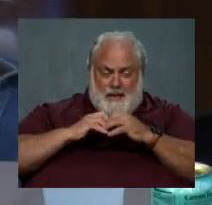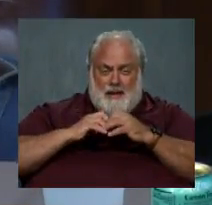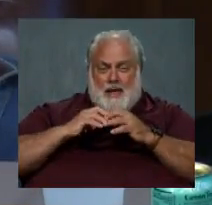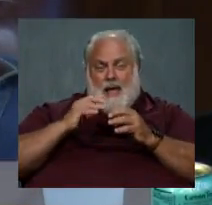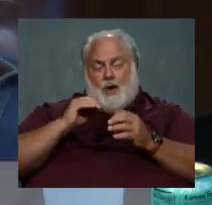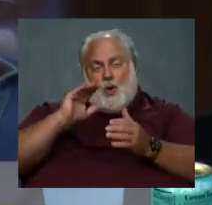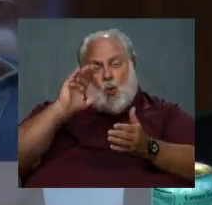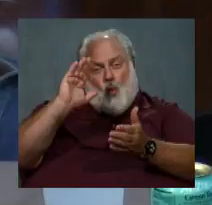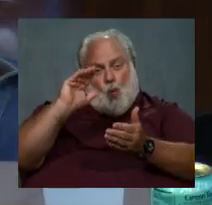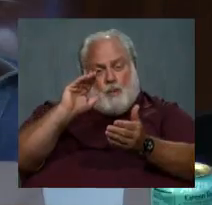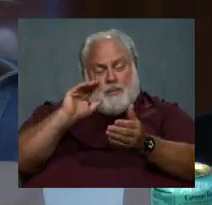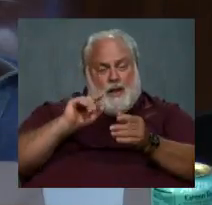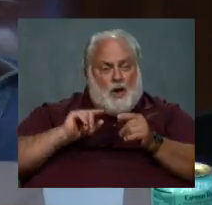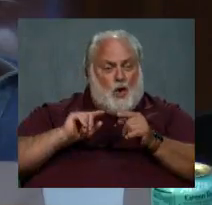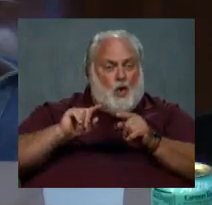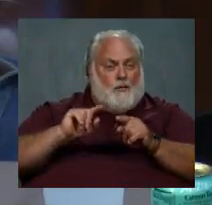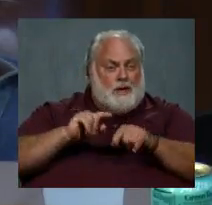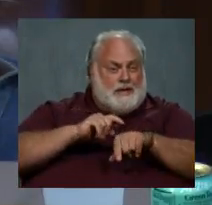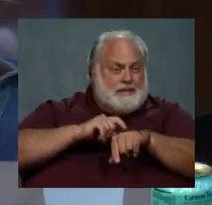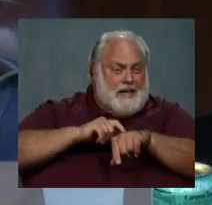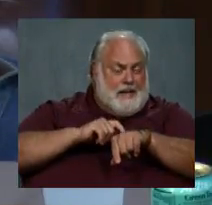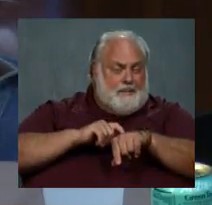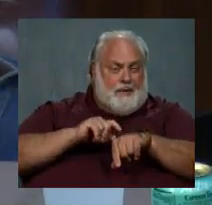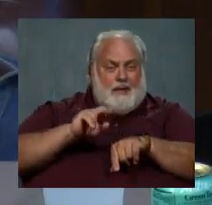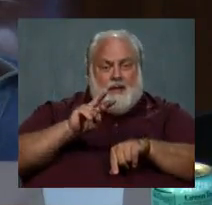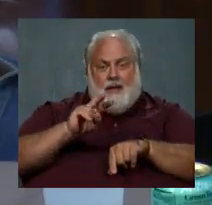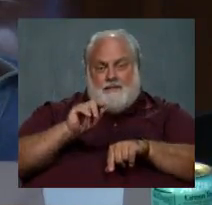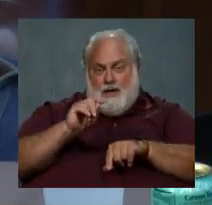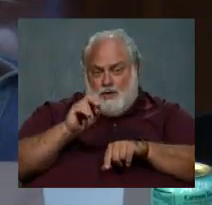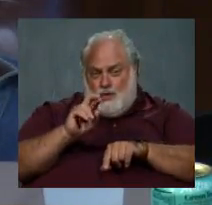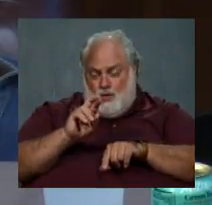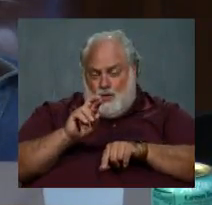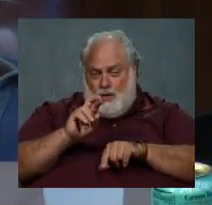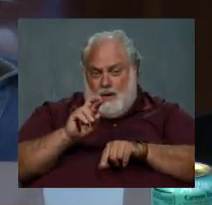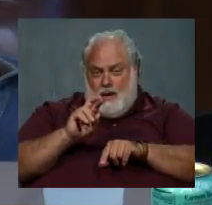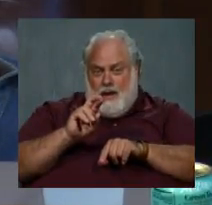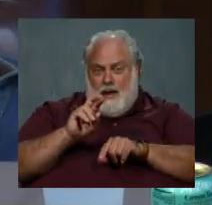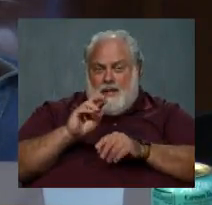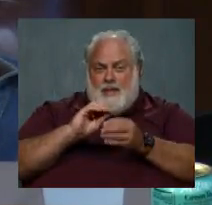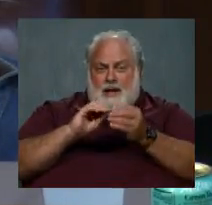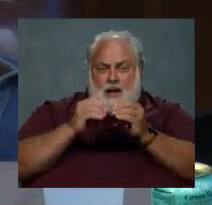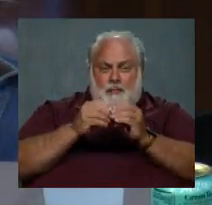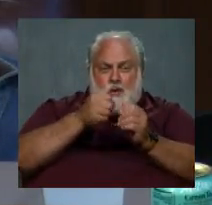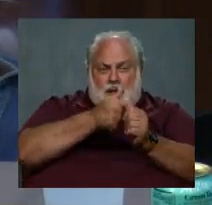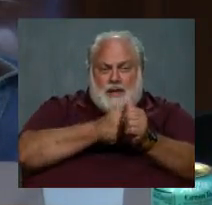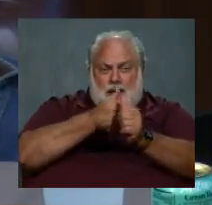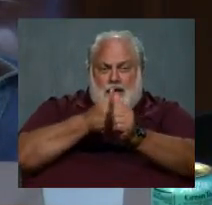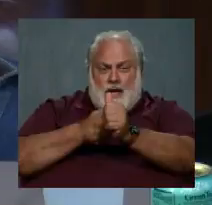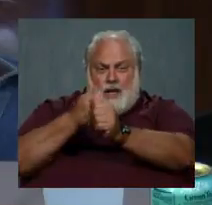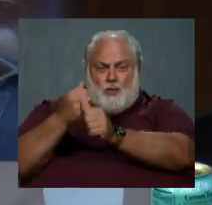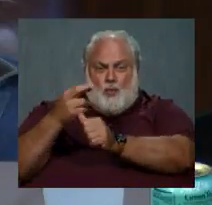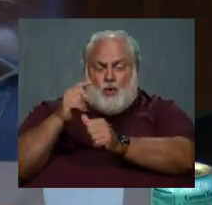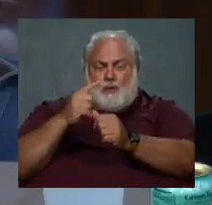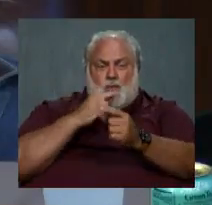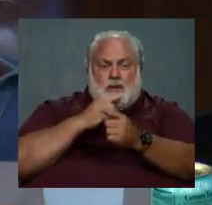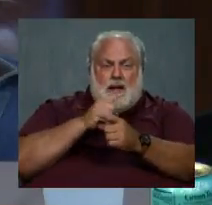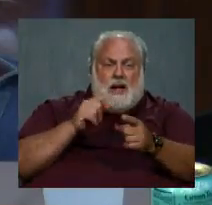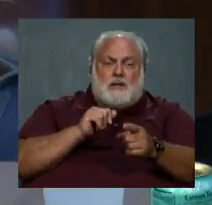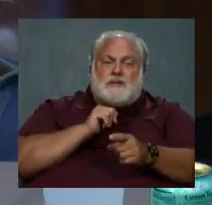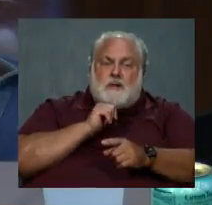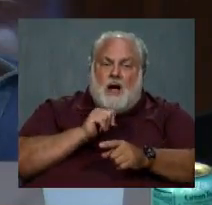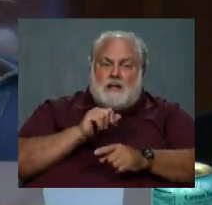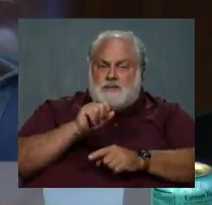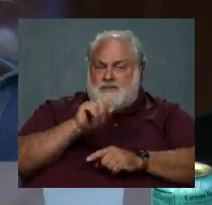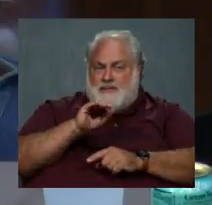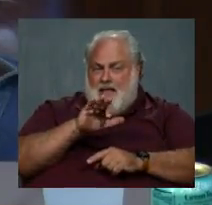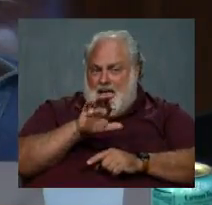over a period of time, it may be, my request may graduate into the number per ward that we had declared vacant and unsafe.